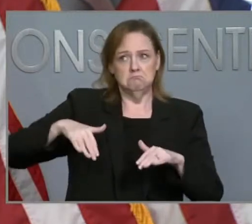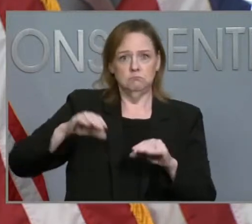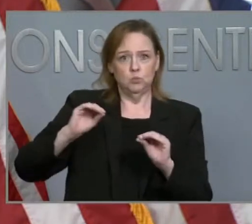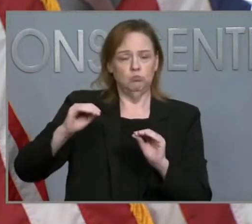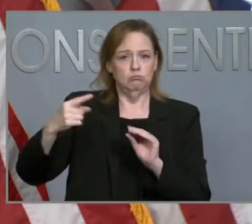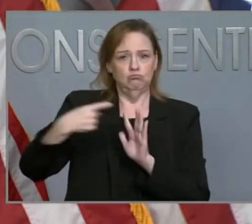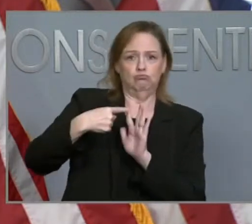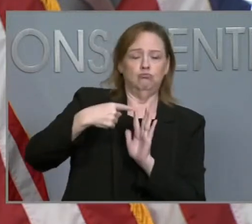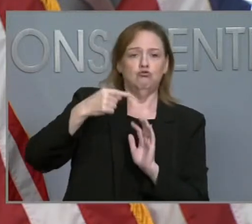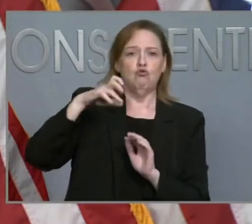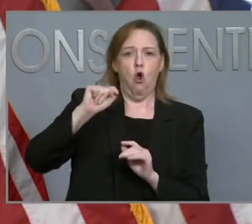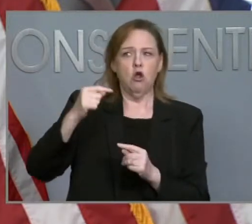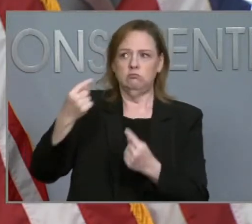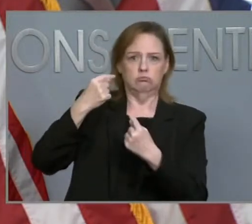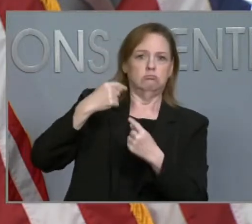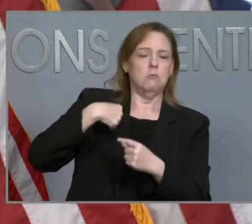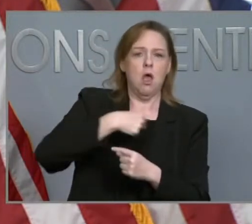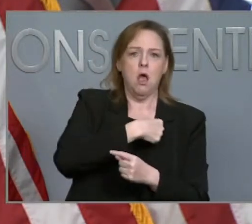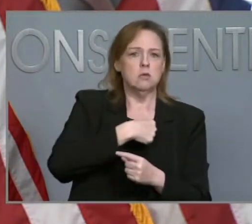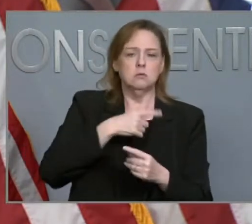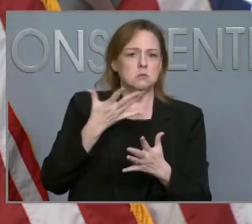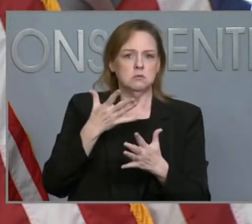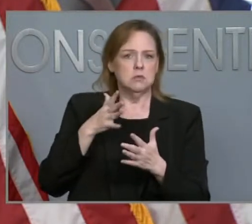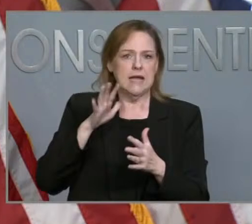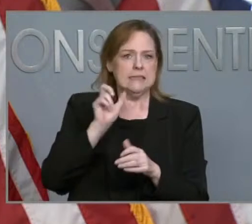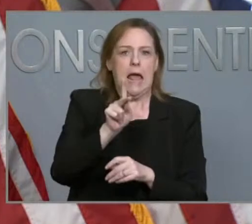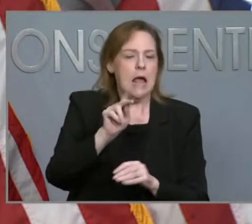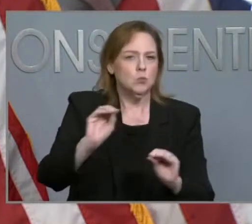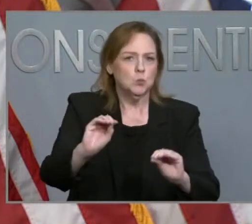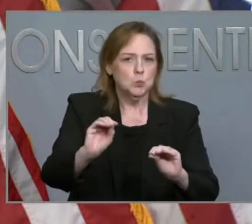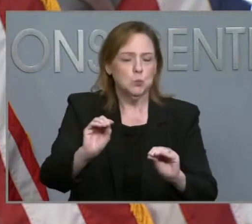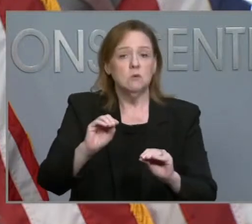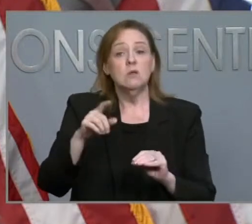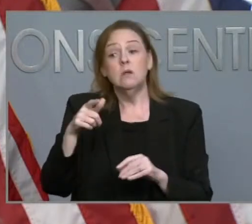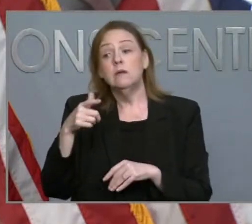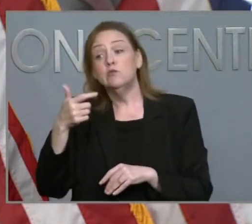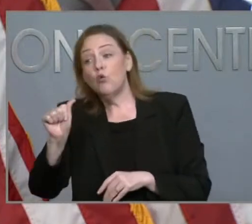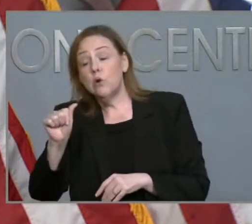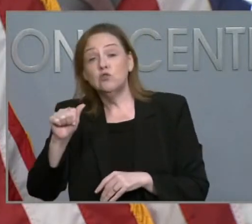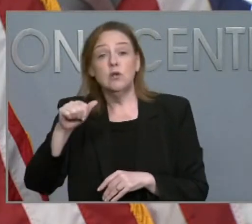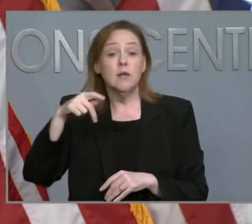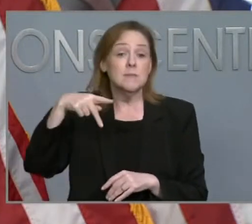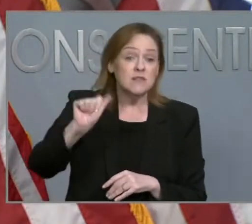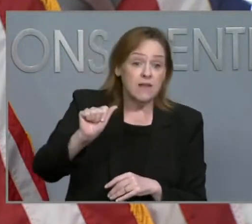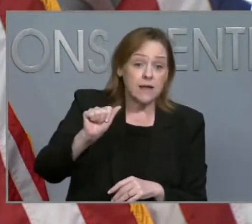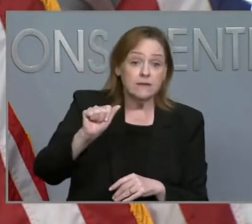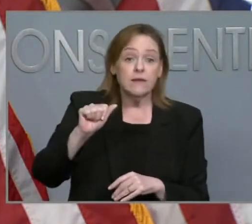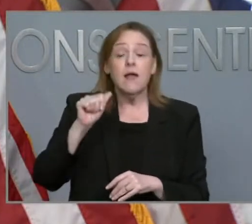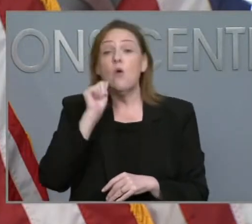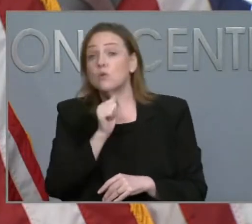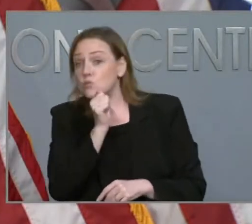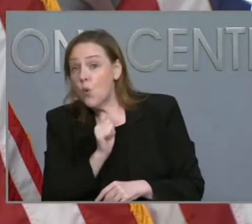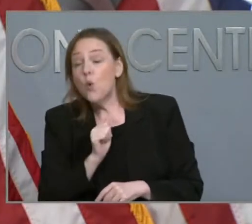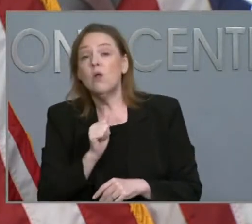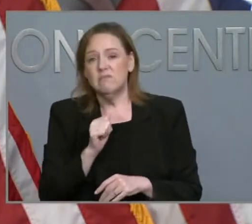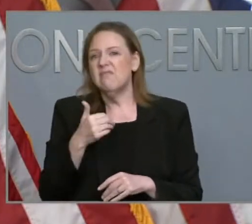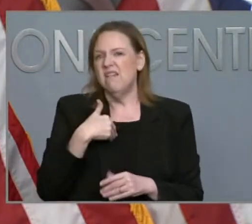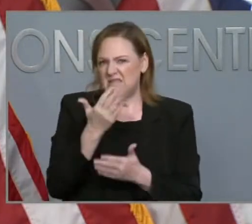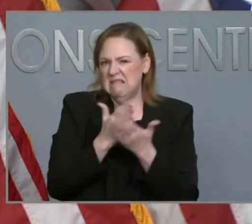that some of our colleagues in Pennsylvania, Georgia, and Arizona have been with AI